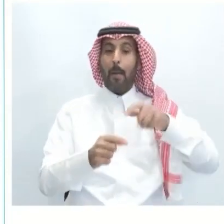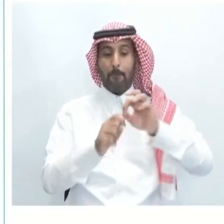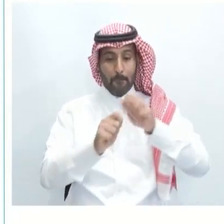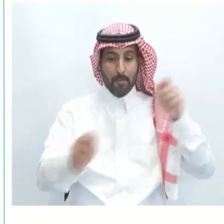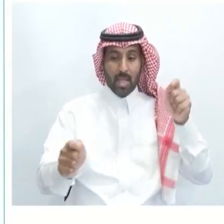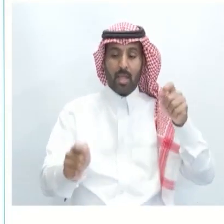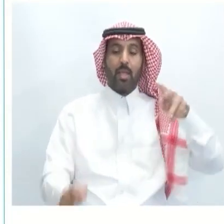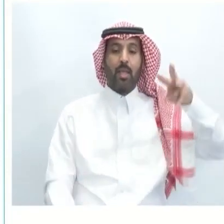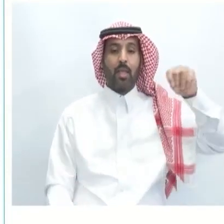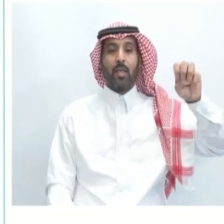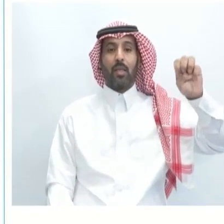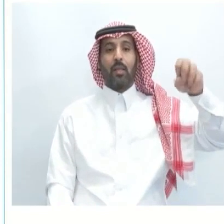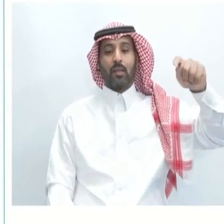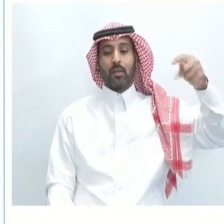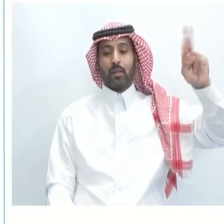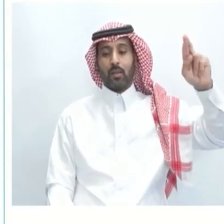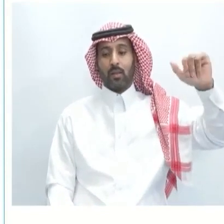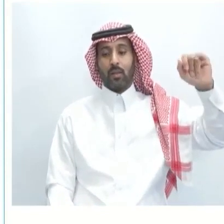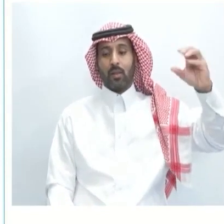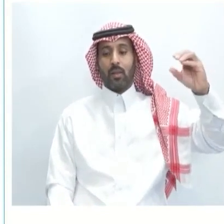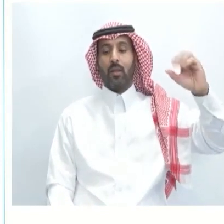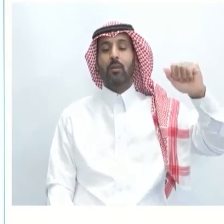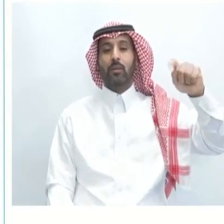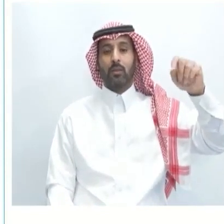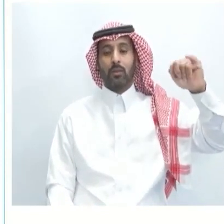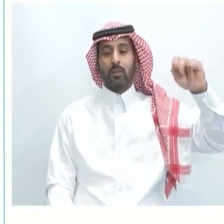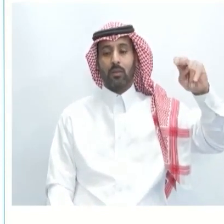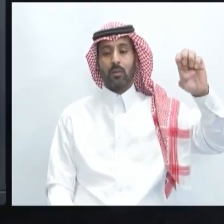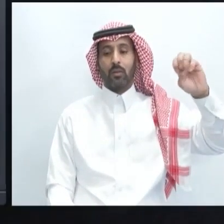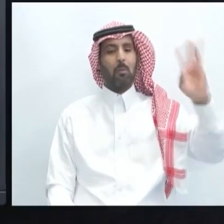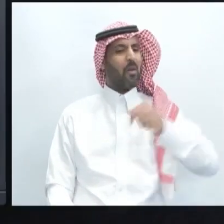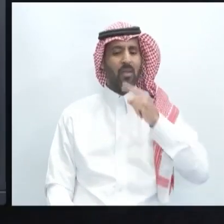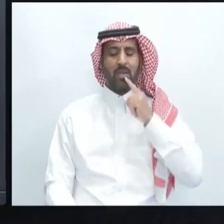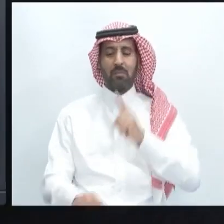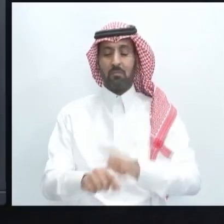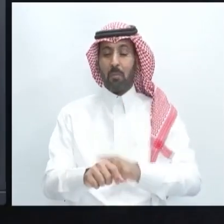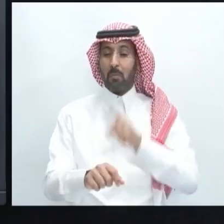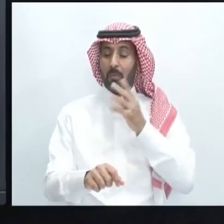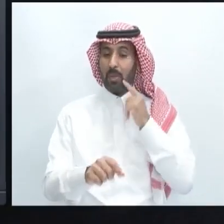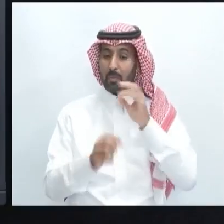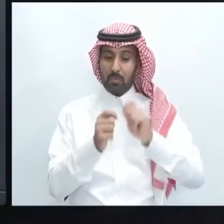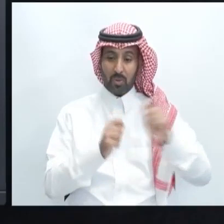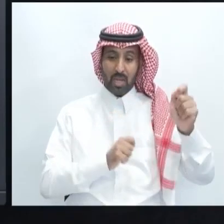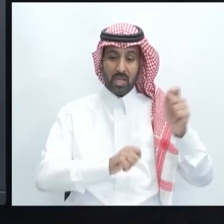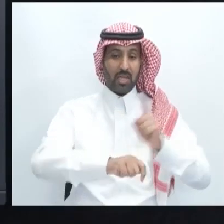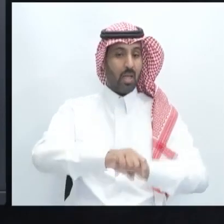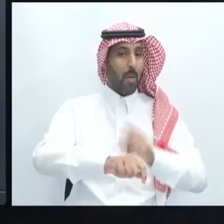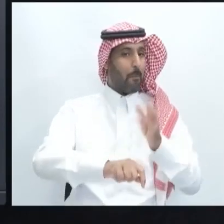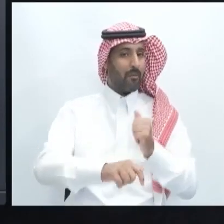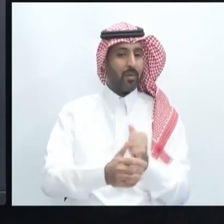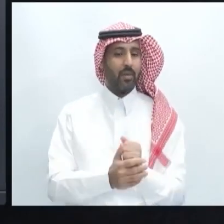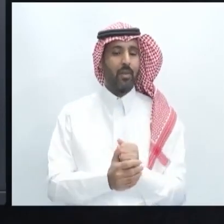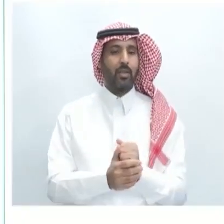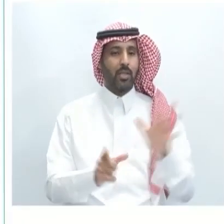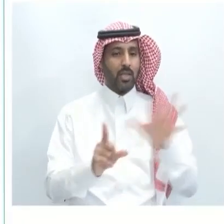that Australia would be converting to metric time. Of course, there is no such thing as metric time. What's